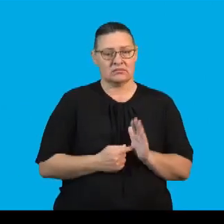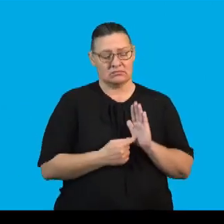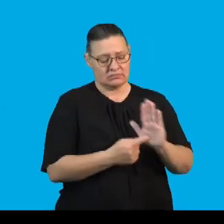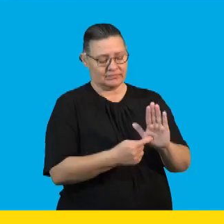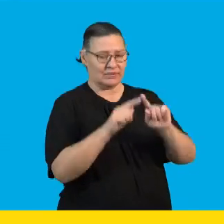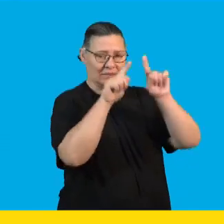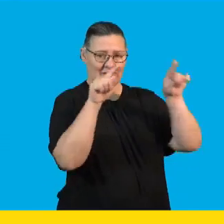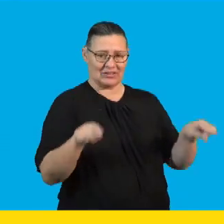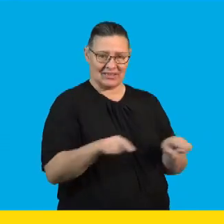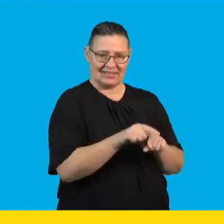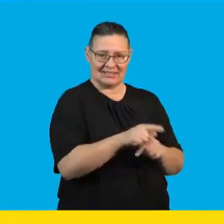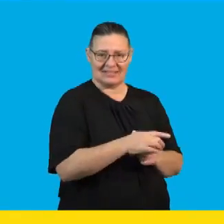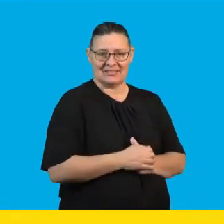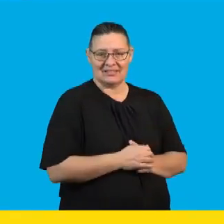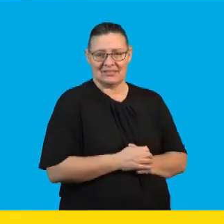This diagram.